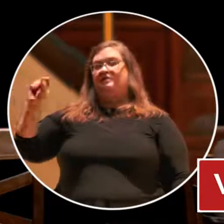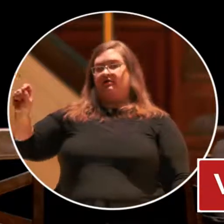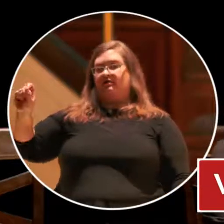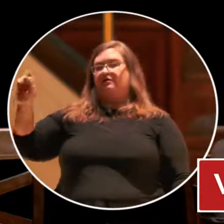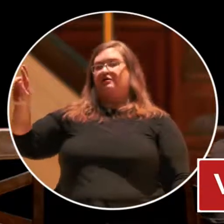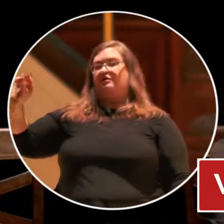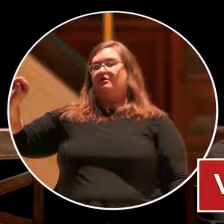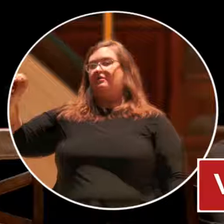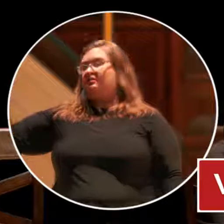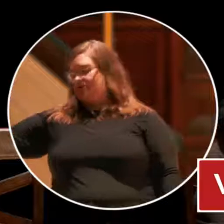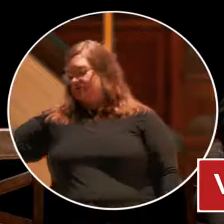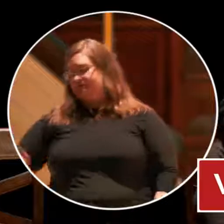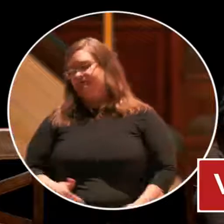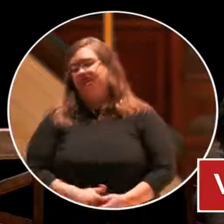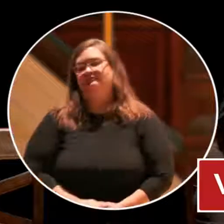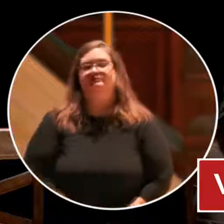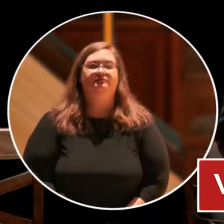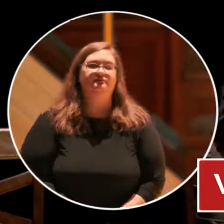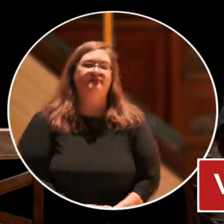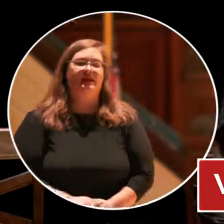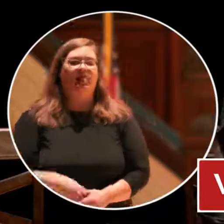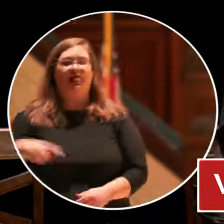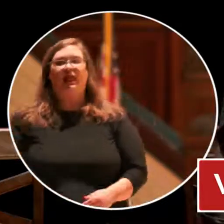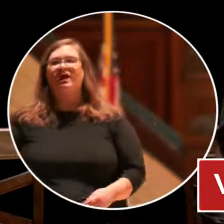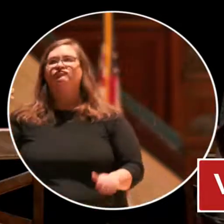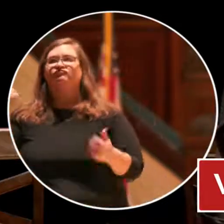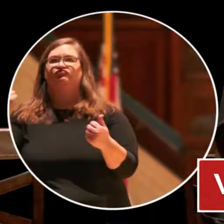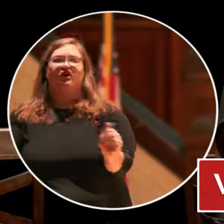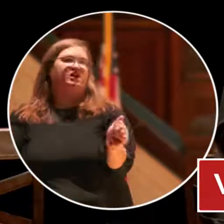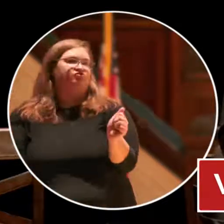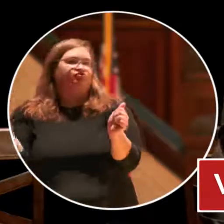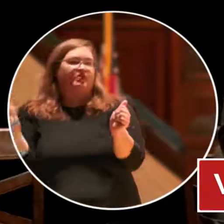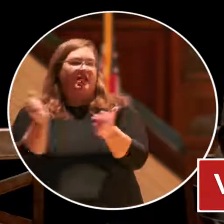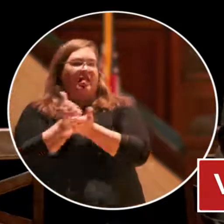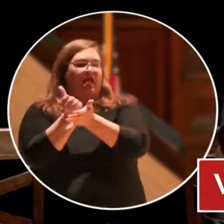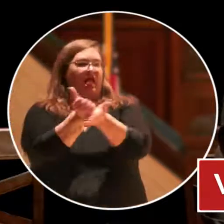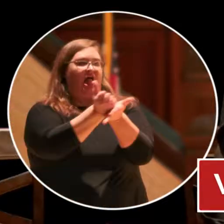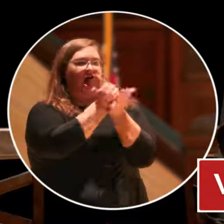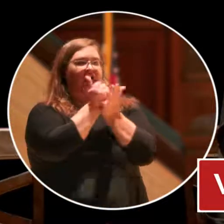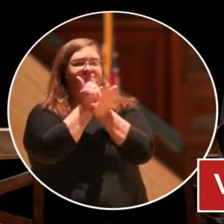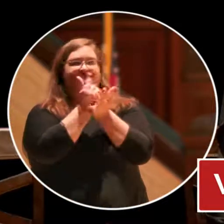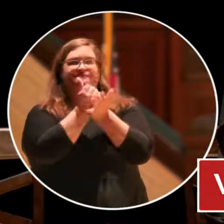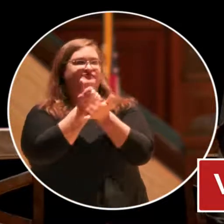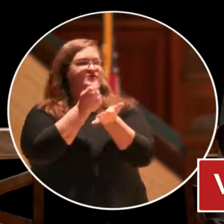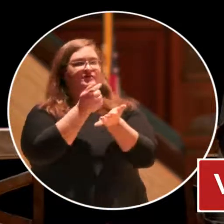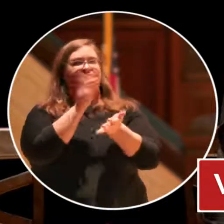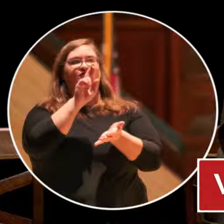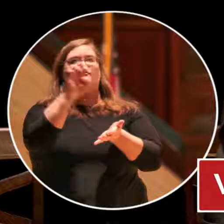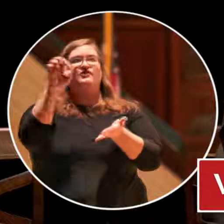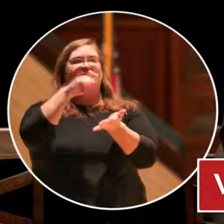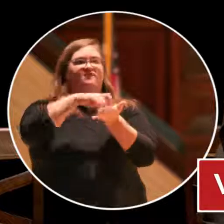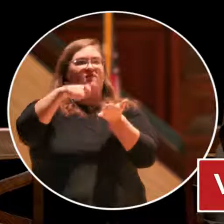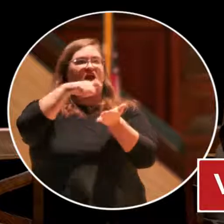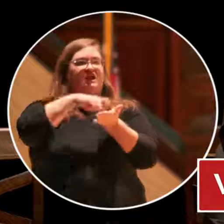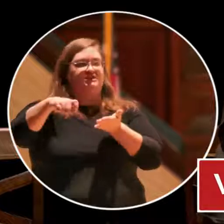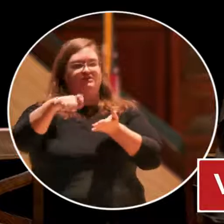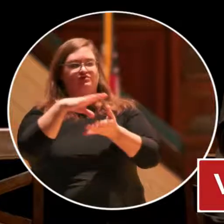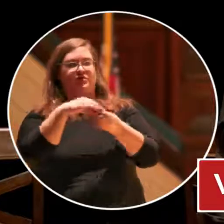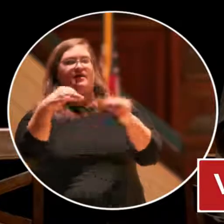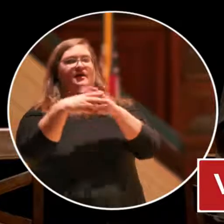spcc-roch.org. They're helping to rewrite the stories for so many families in our community, and that